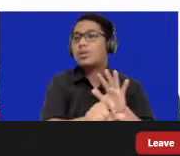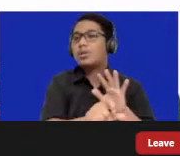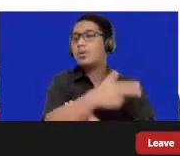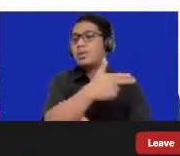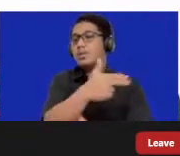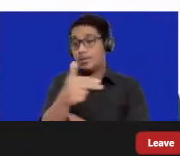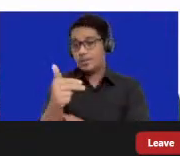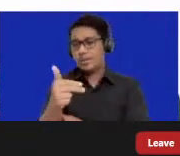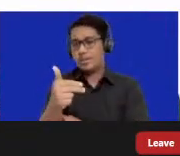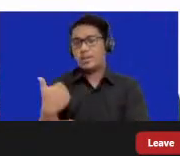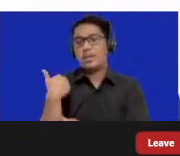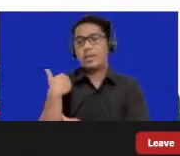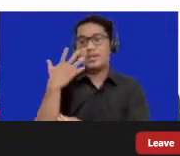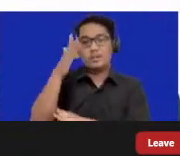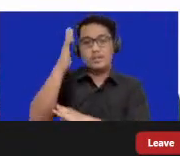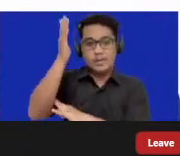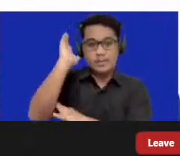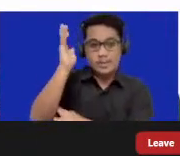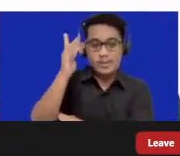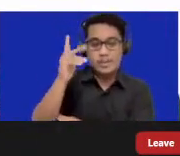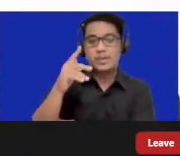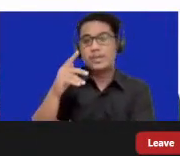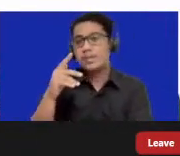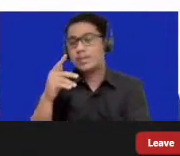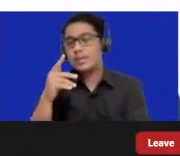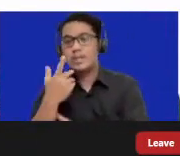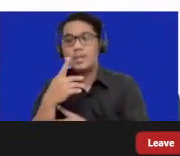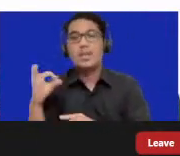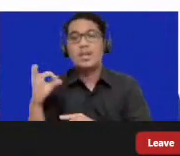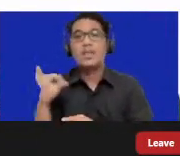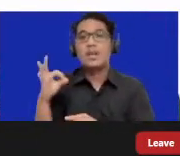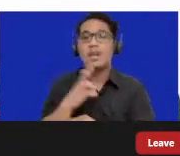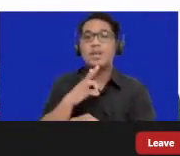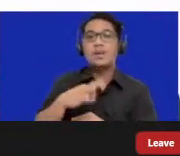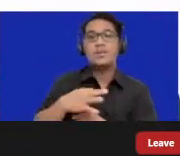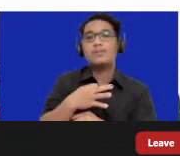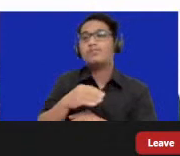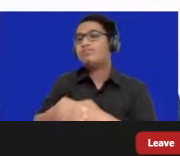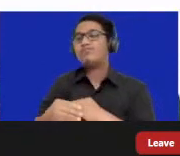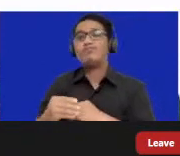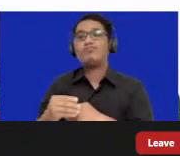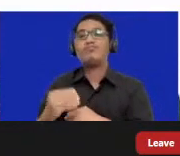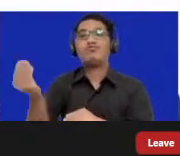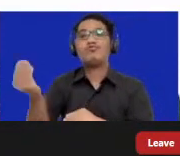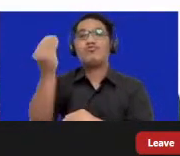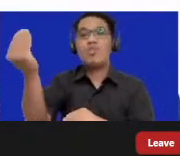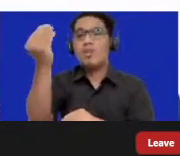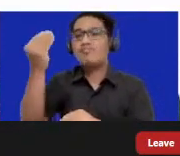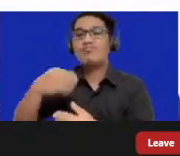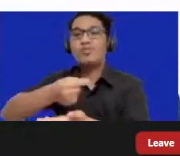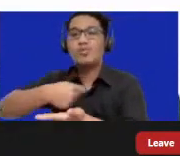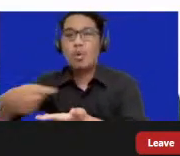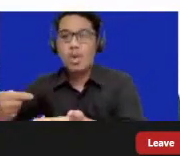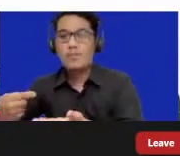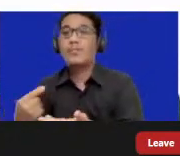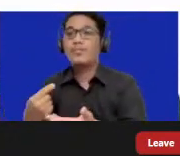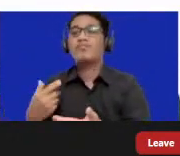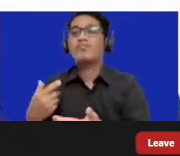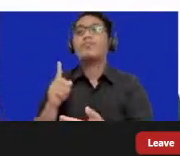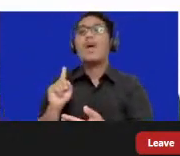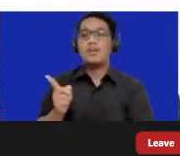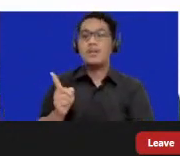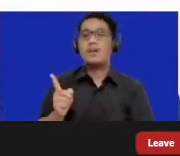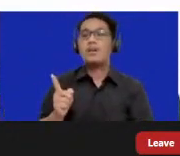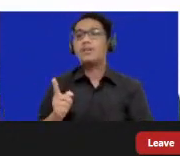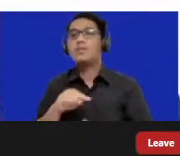realized it is something that needs to start very early in life. A